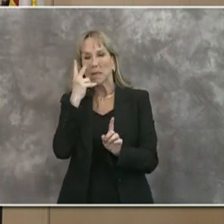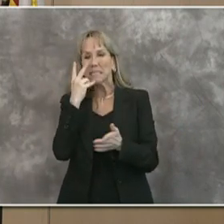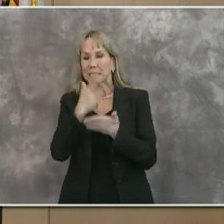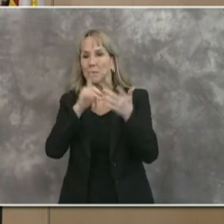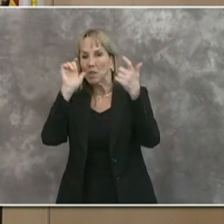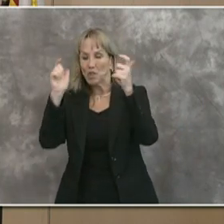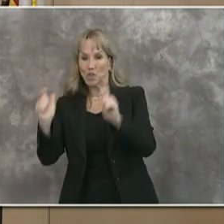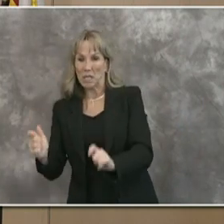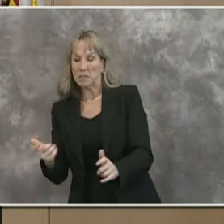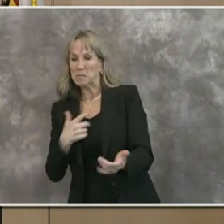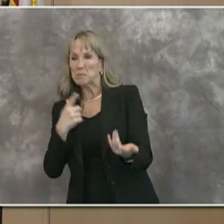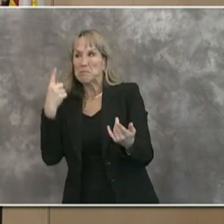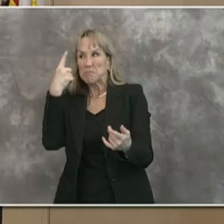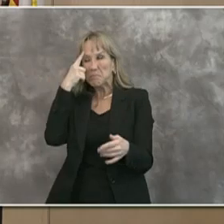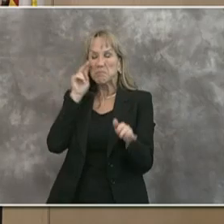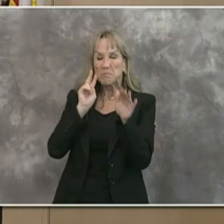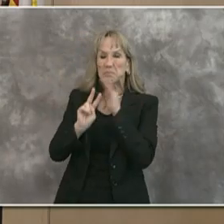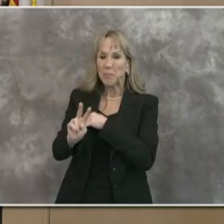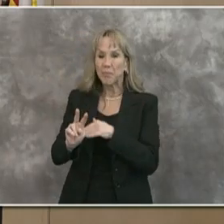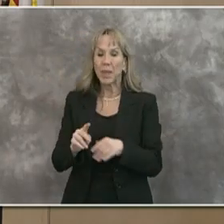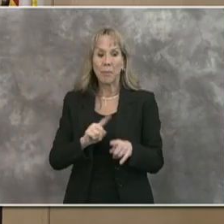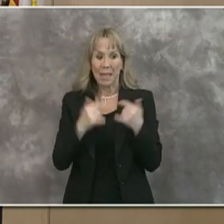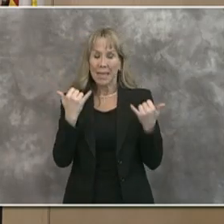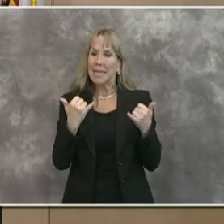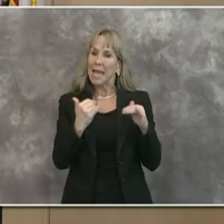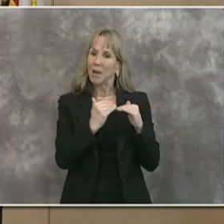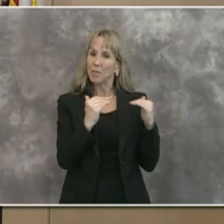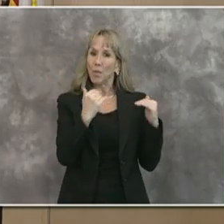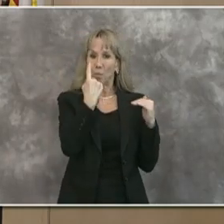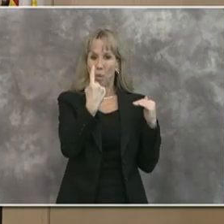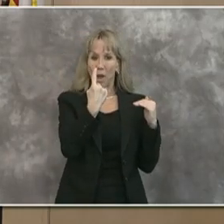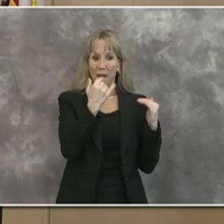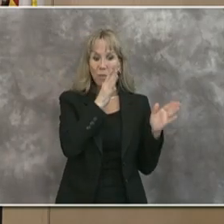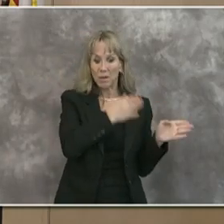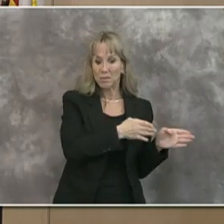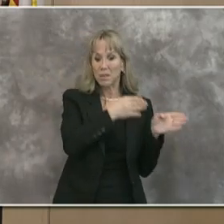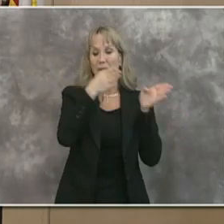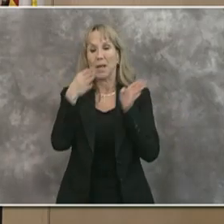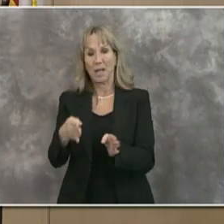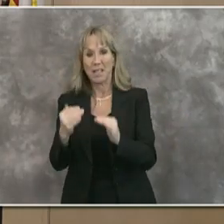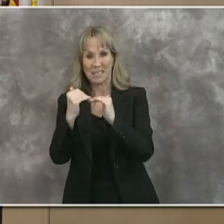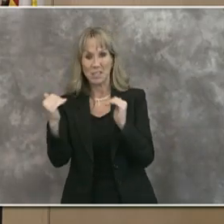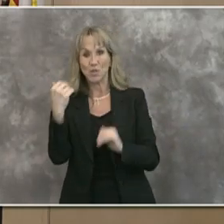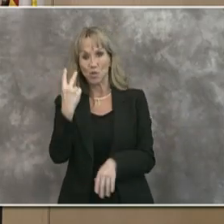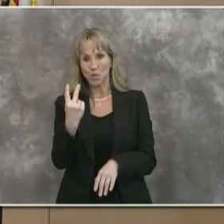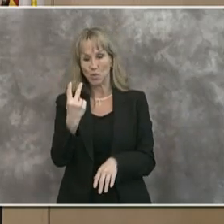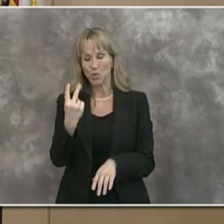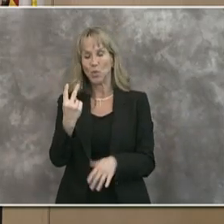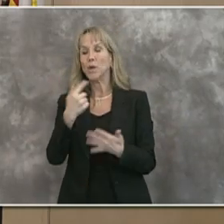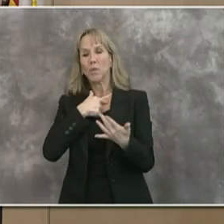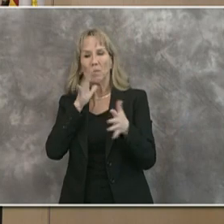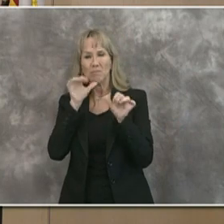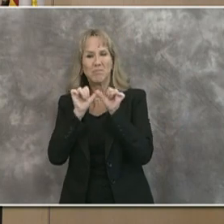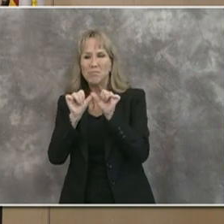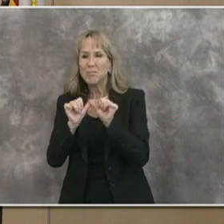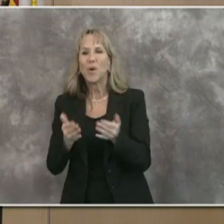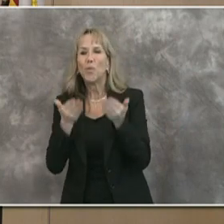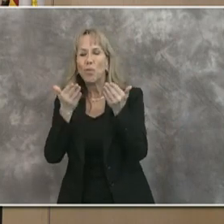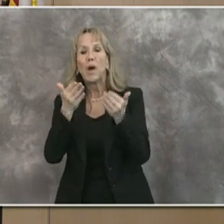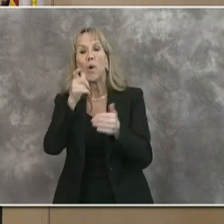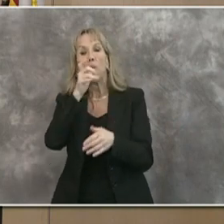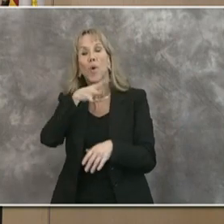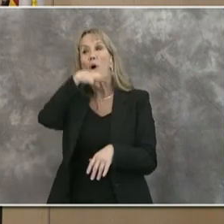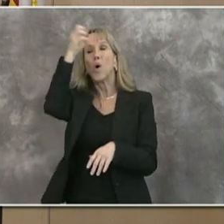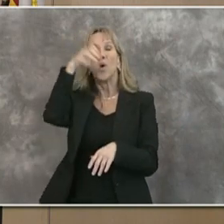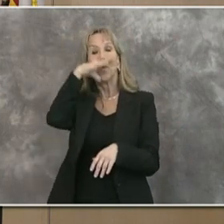even with going from stage 1 where we are now to stage 2, we will continue to recommend that our older